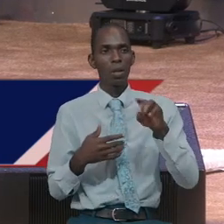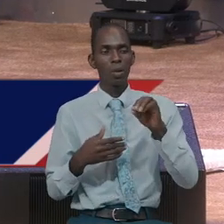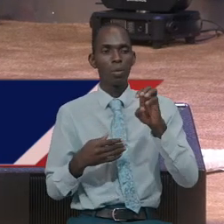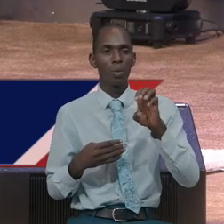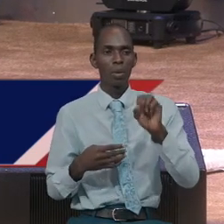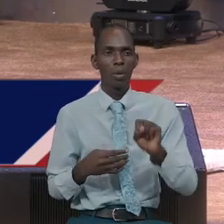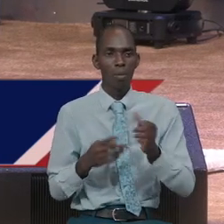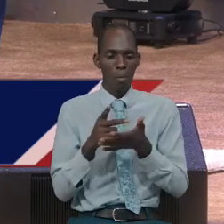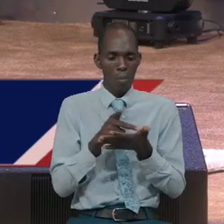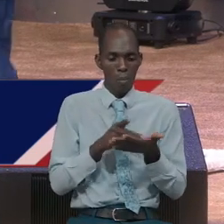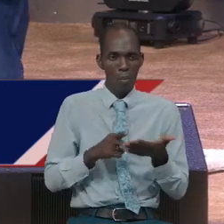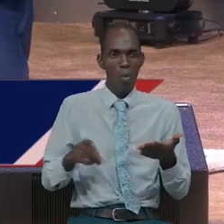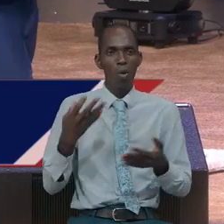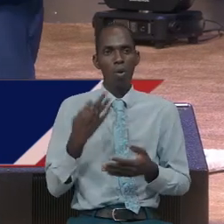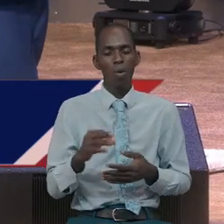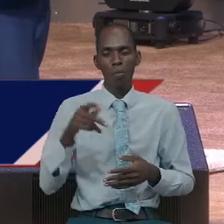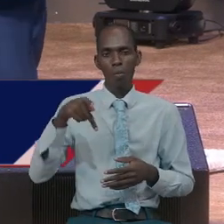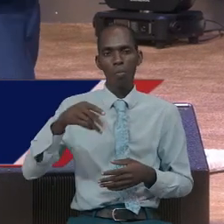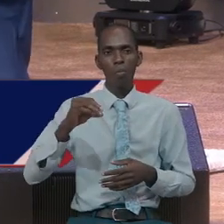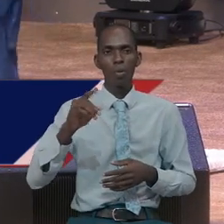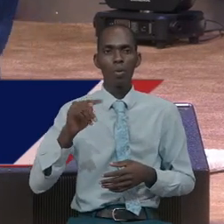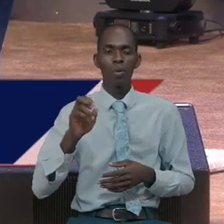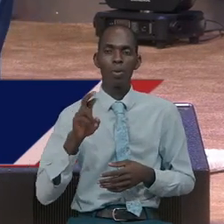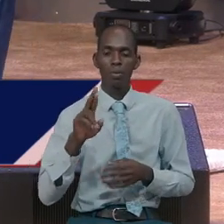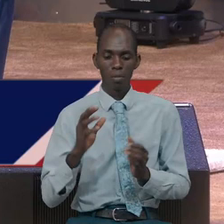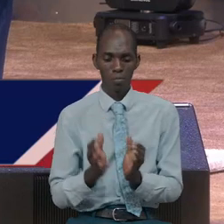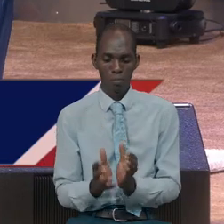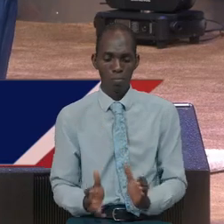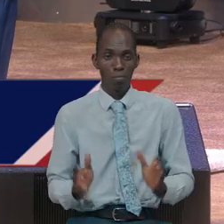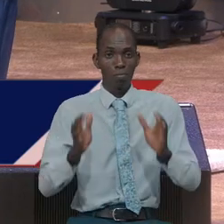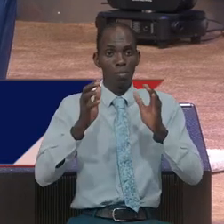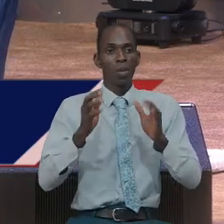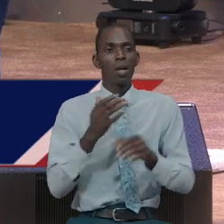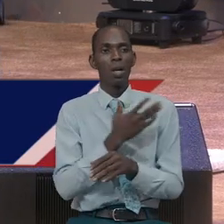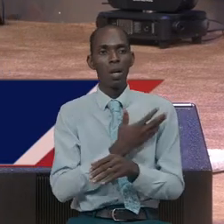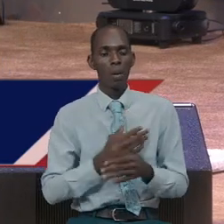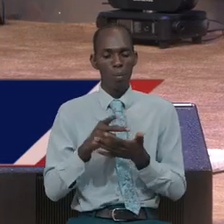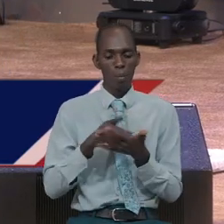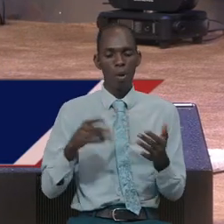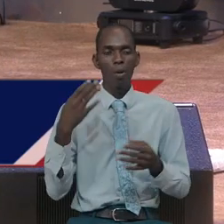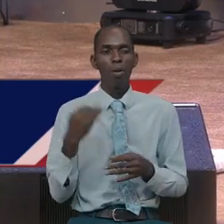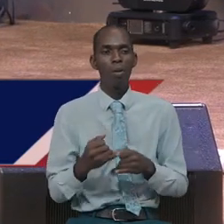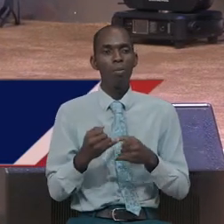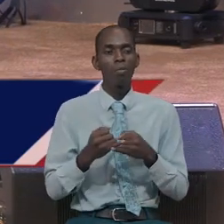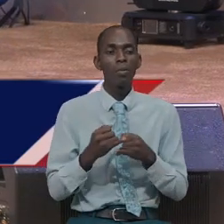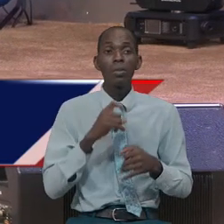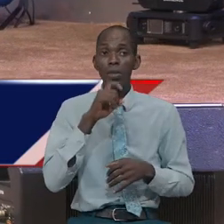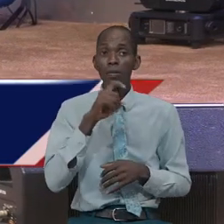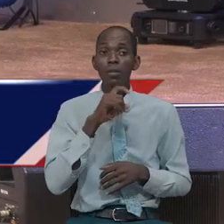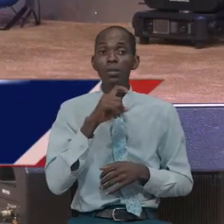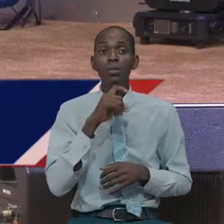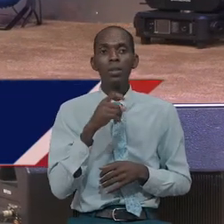and the toes, patch of potter's clay and patch of iron, the kingdom shall